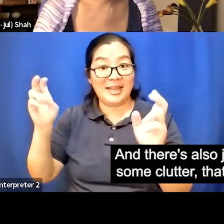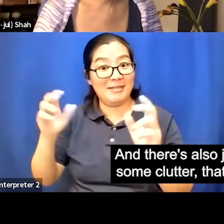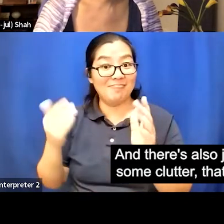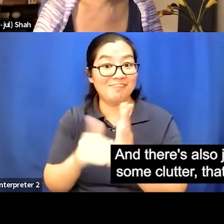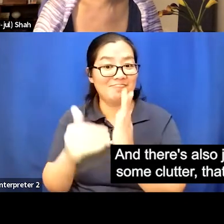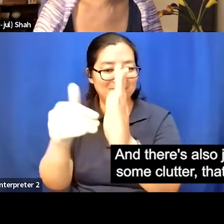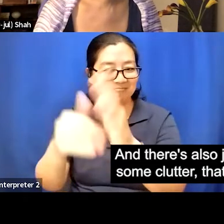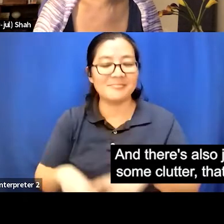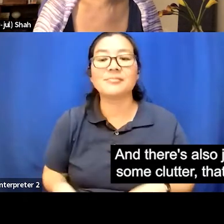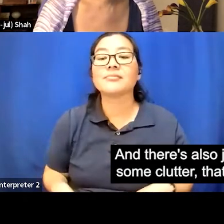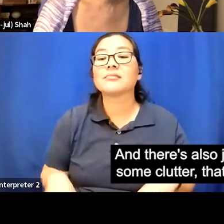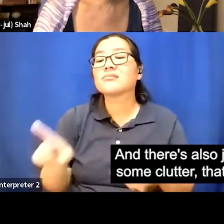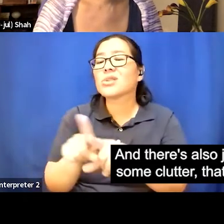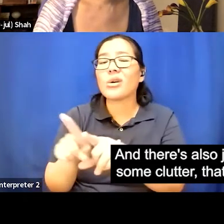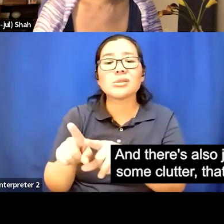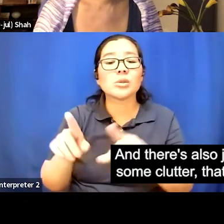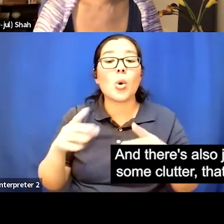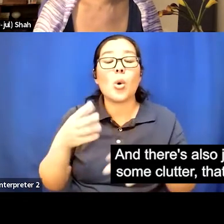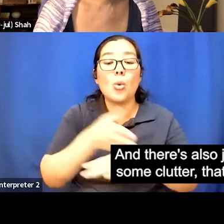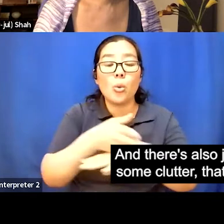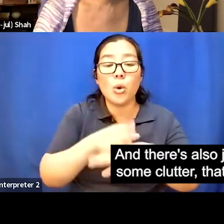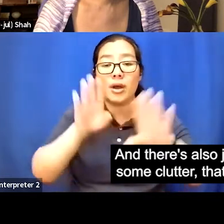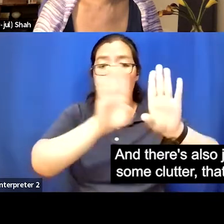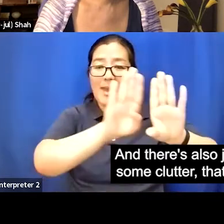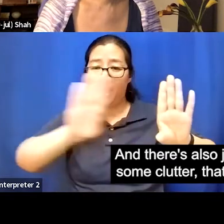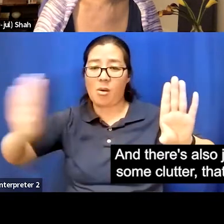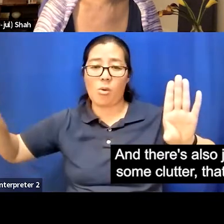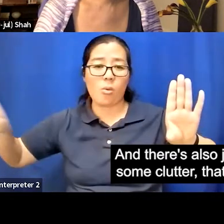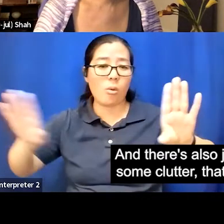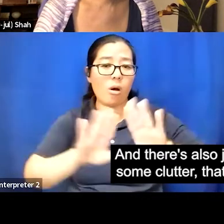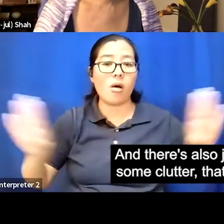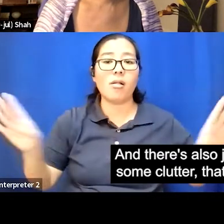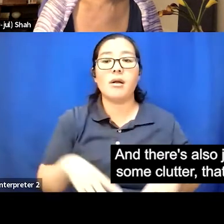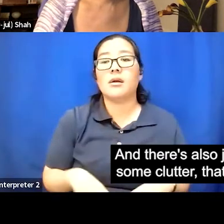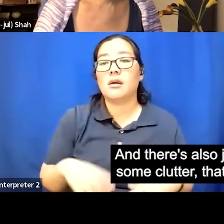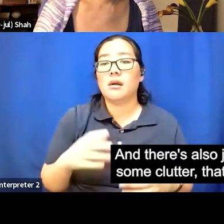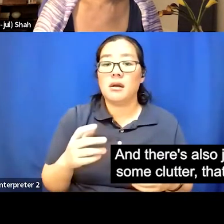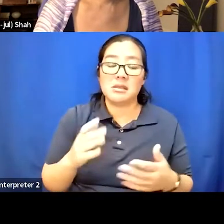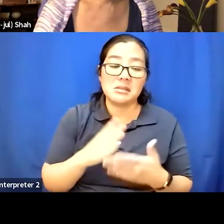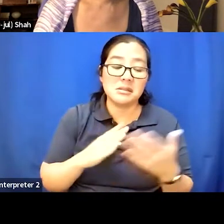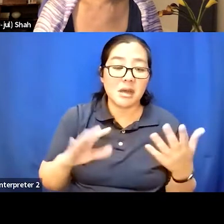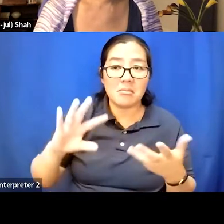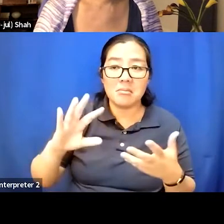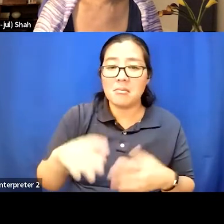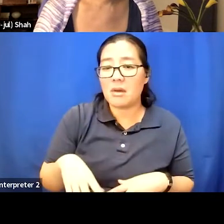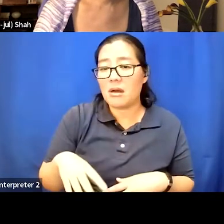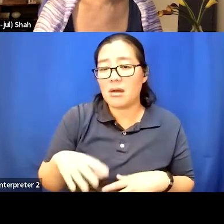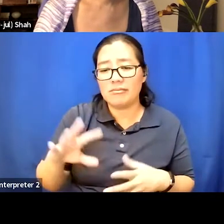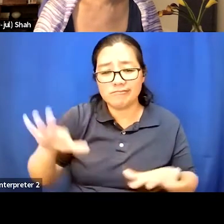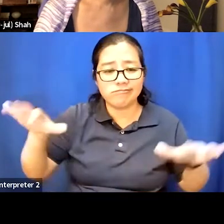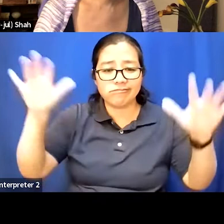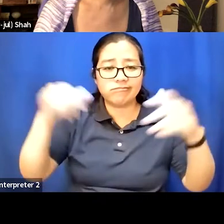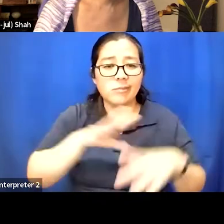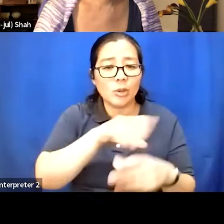There's also just a wood paneled wall and some clutter that includes a stuffed giraffe.